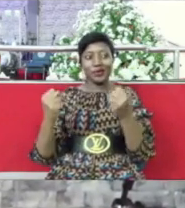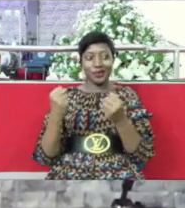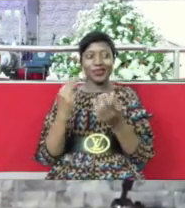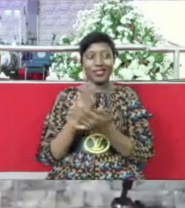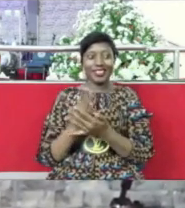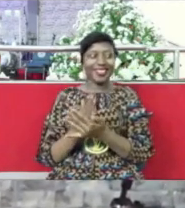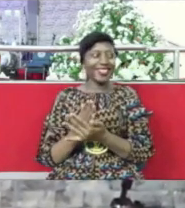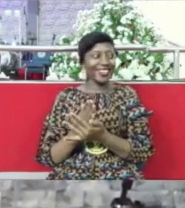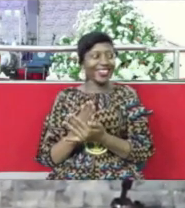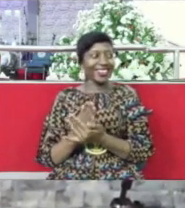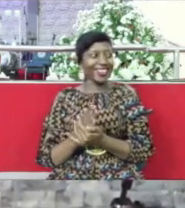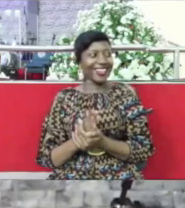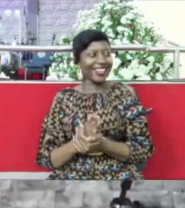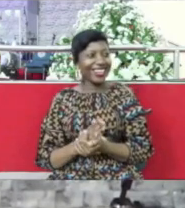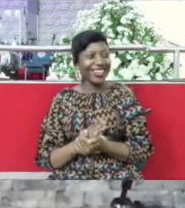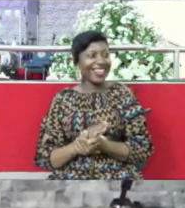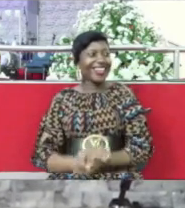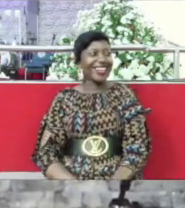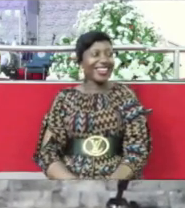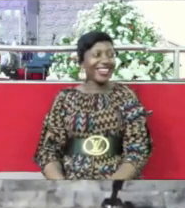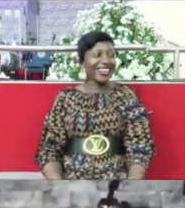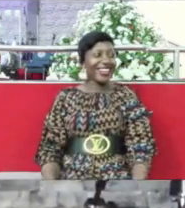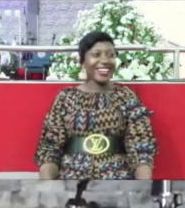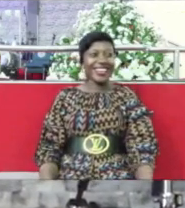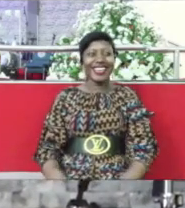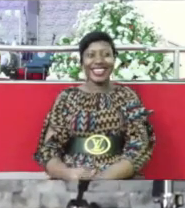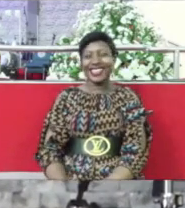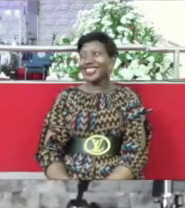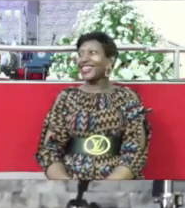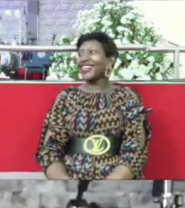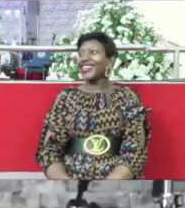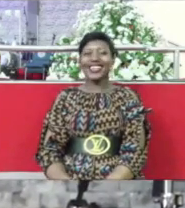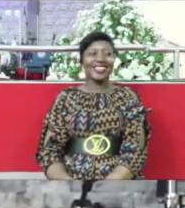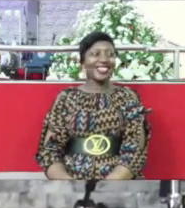Niseme mungai. Niseme bas.